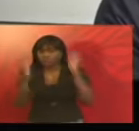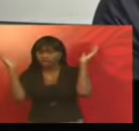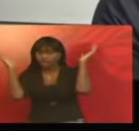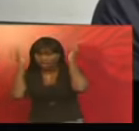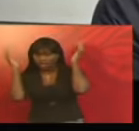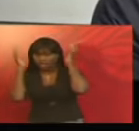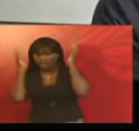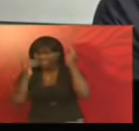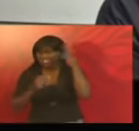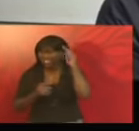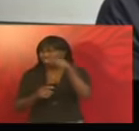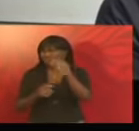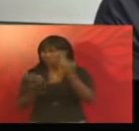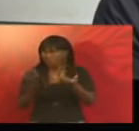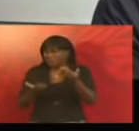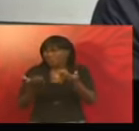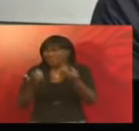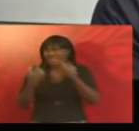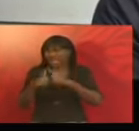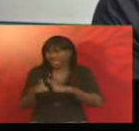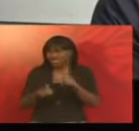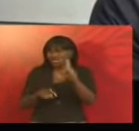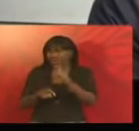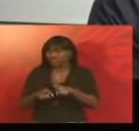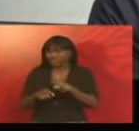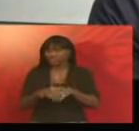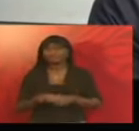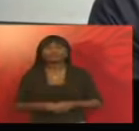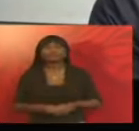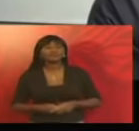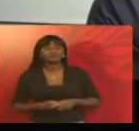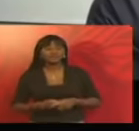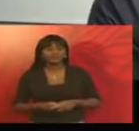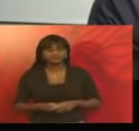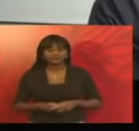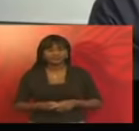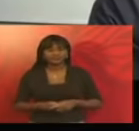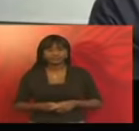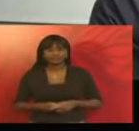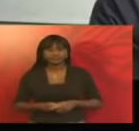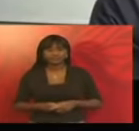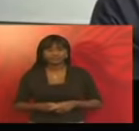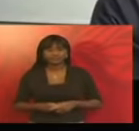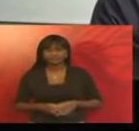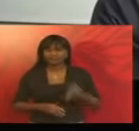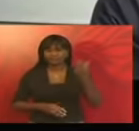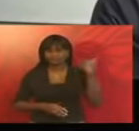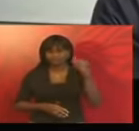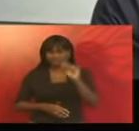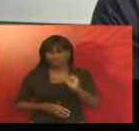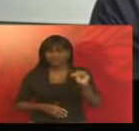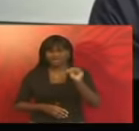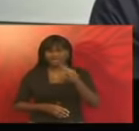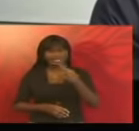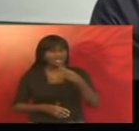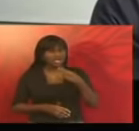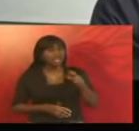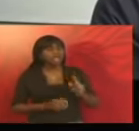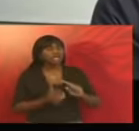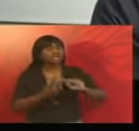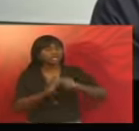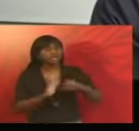might be the person to answer this based on who we have today on the panel. We were told on Monday that on Tuesday, the